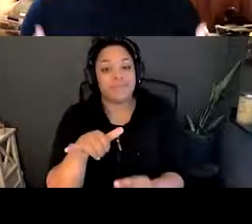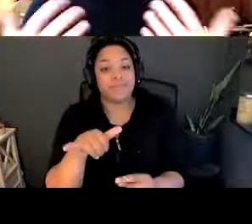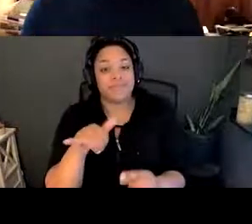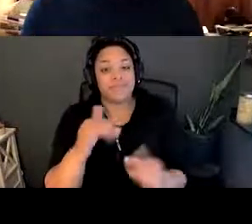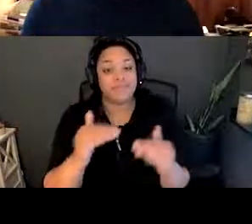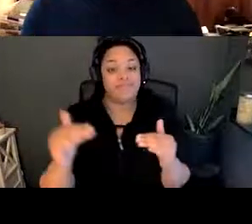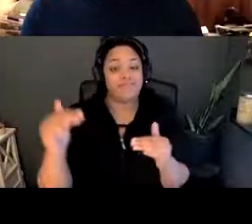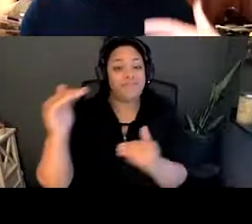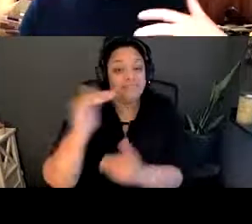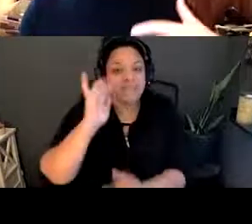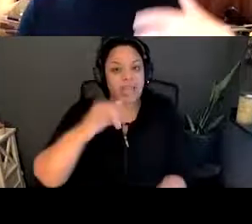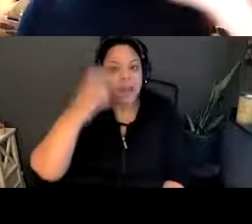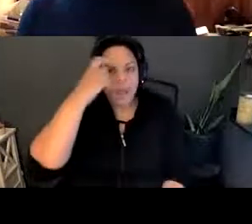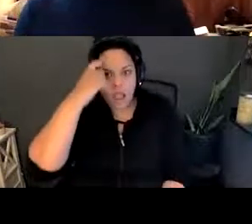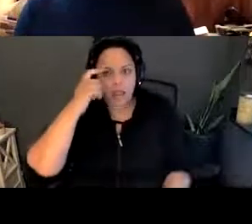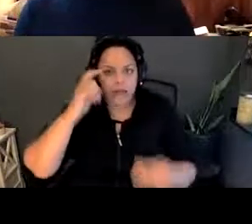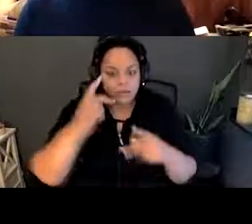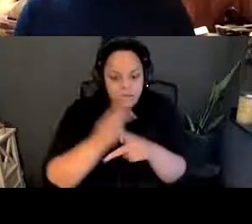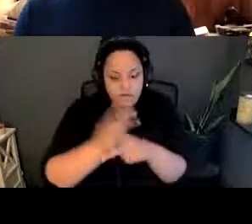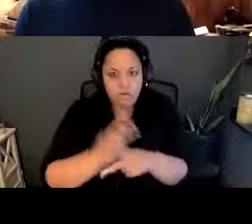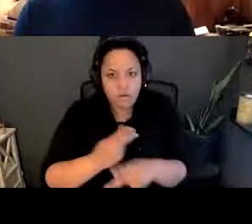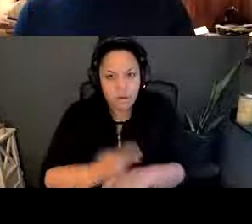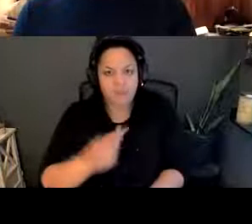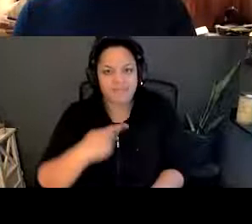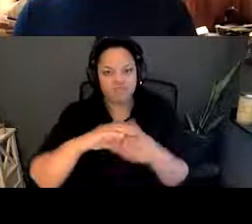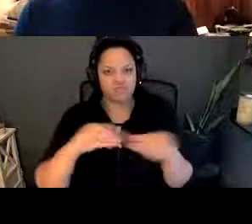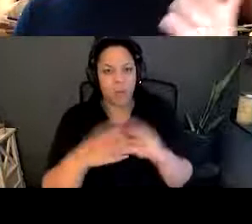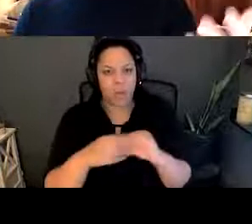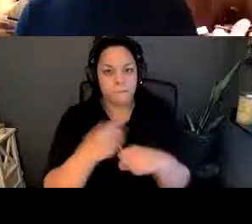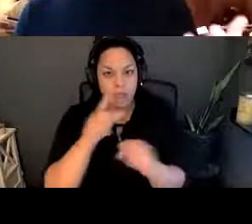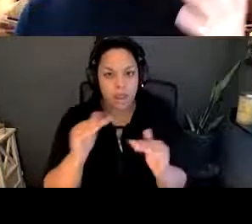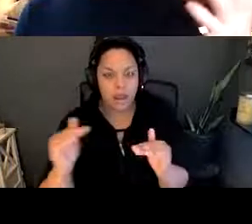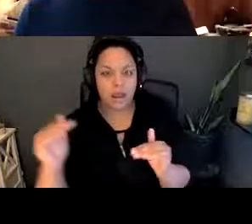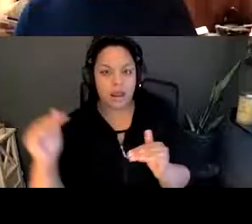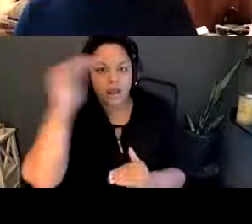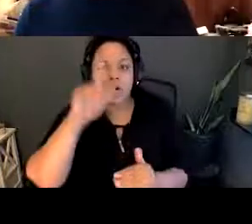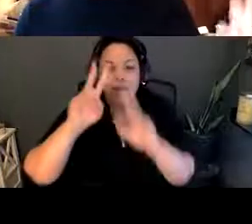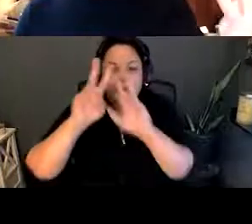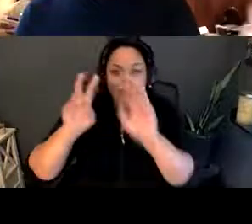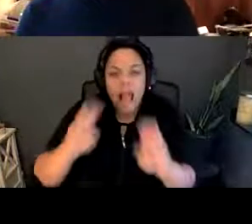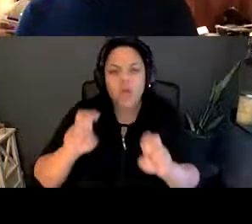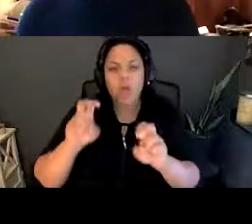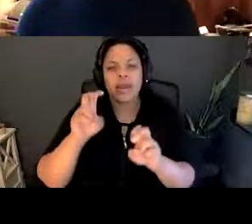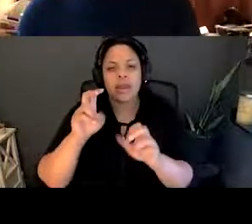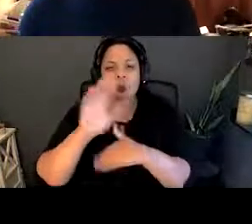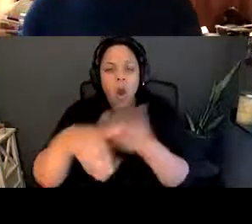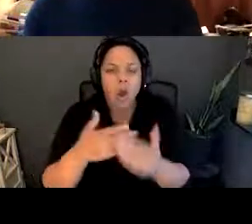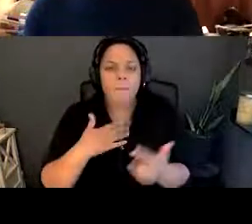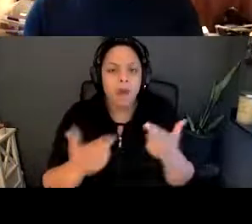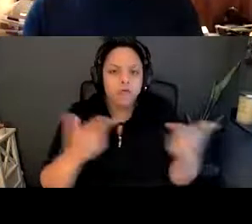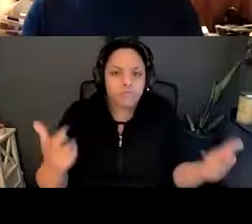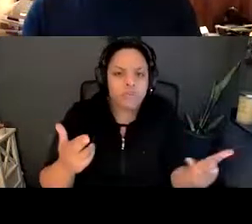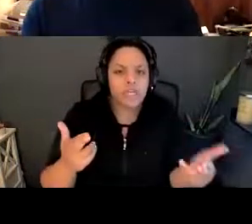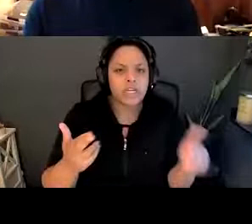process. It's a cognitive process of making up a story. It's evaluating and appraising all of my resources versus all of